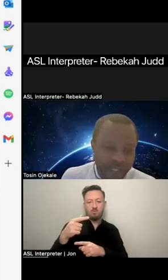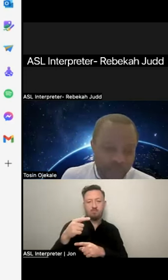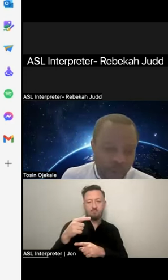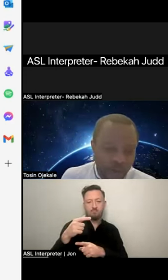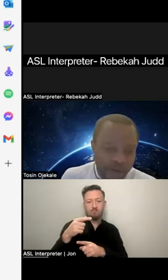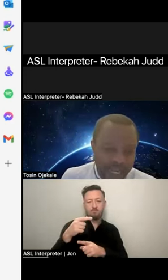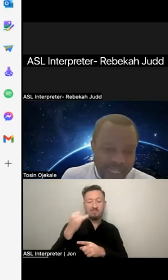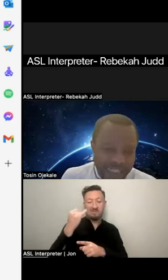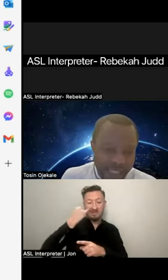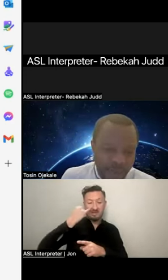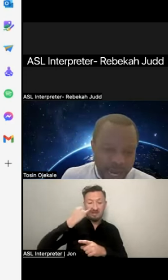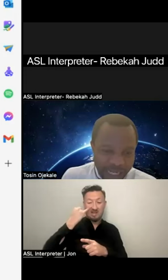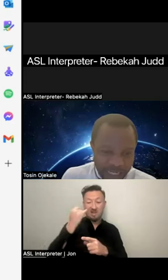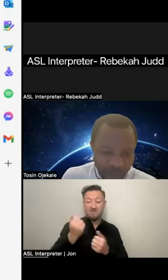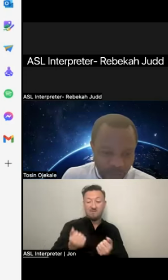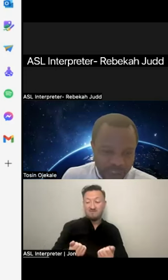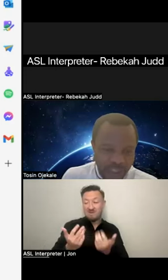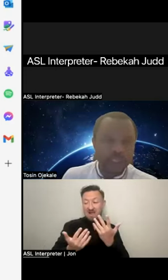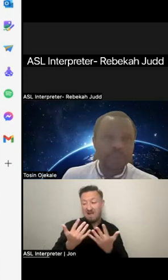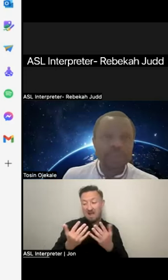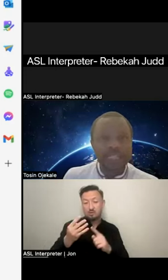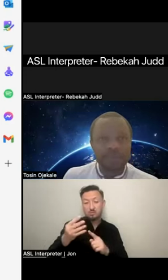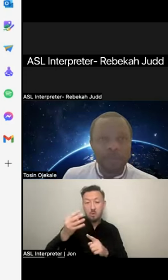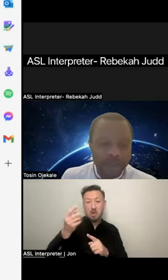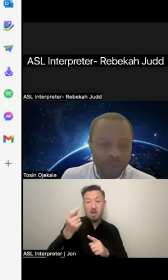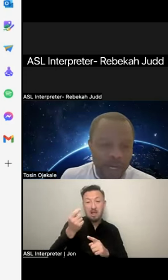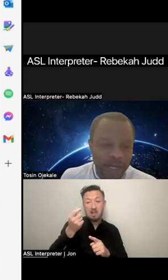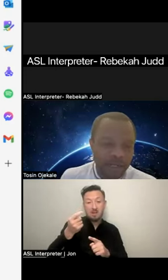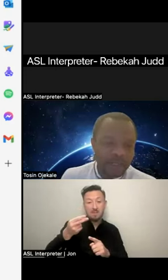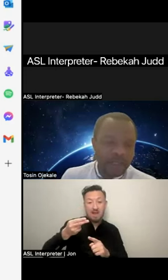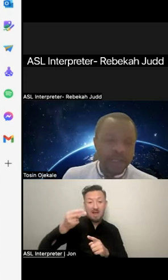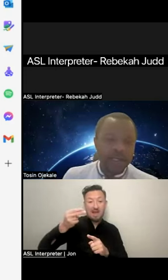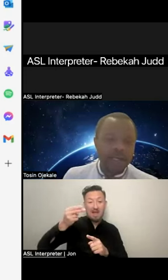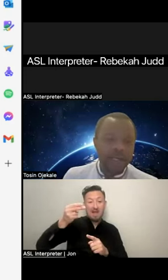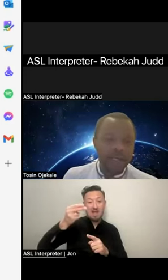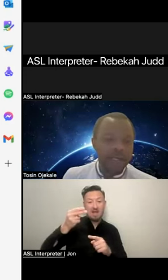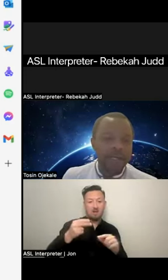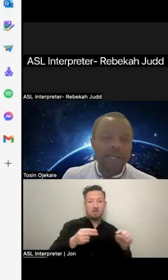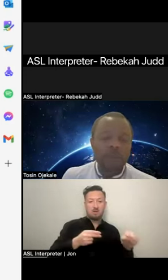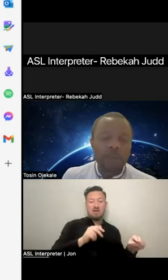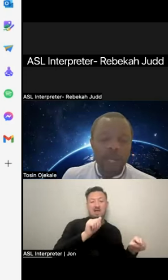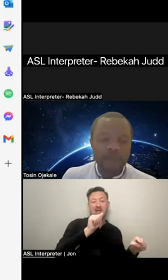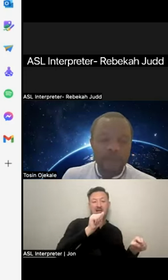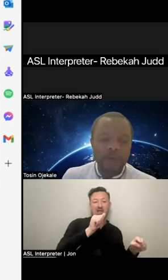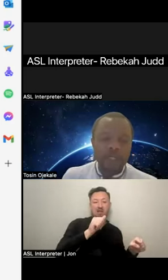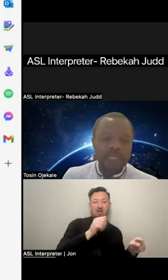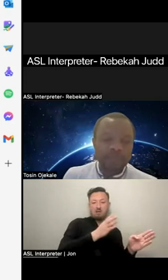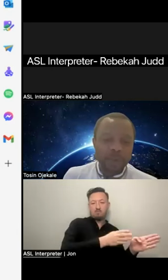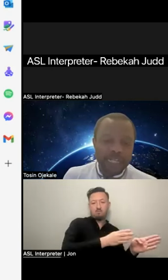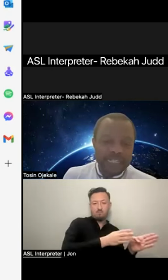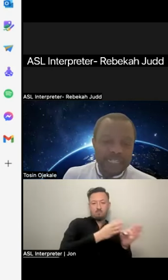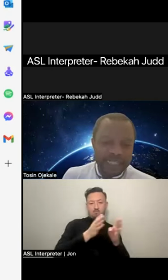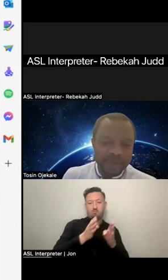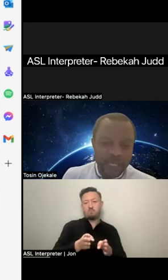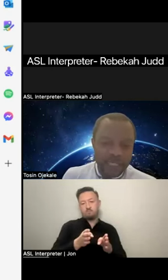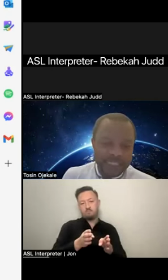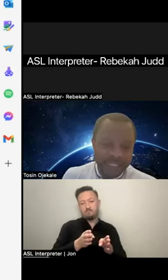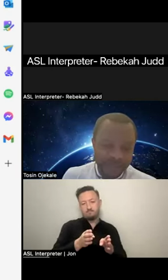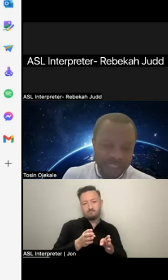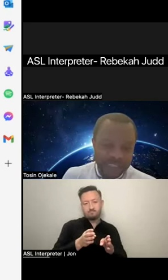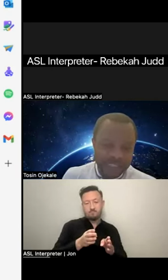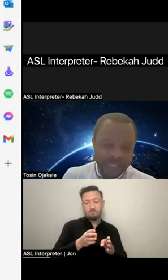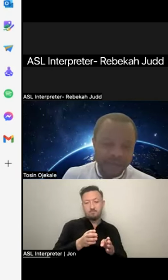if the smoke or fire is a little higher than what you would need manual equipment for. In most cases, when